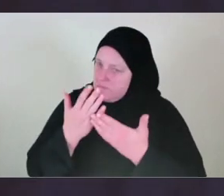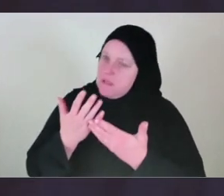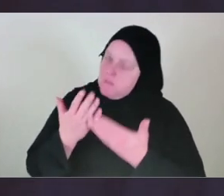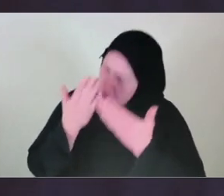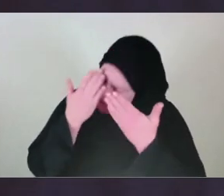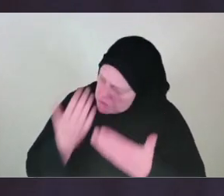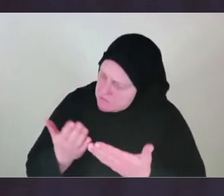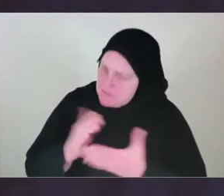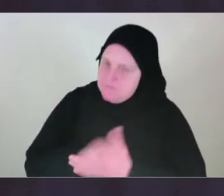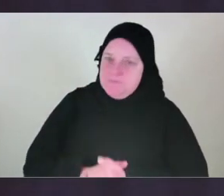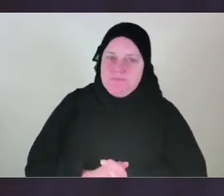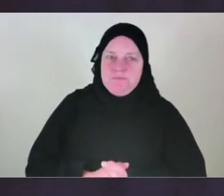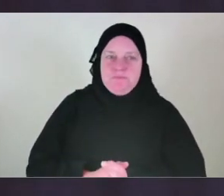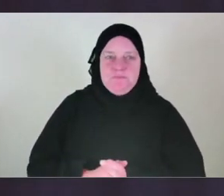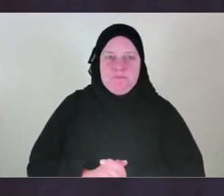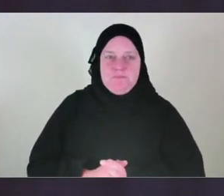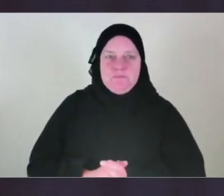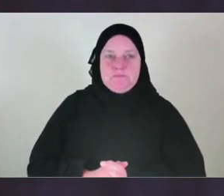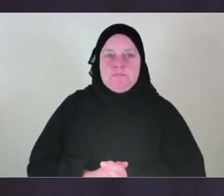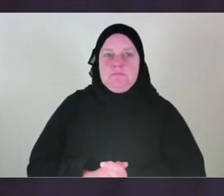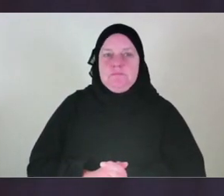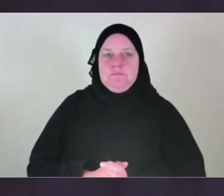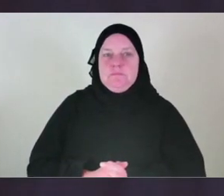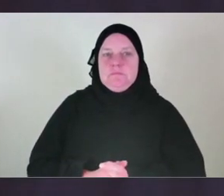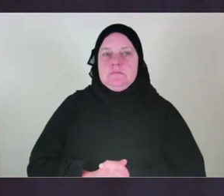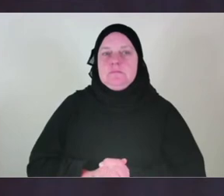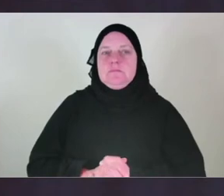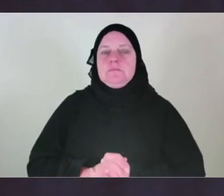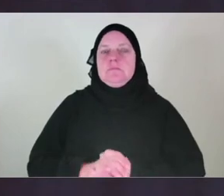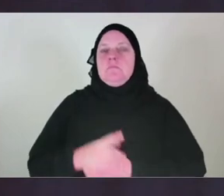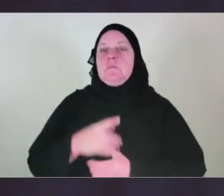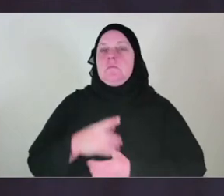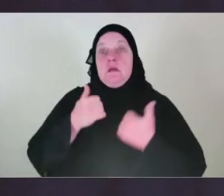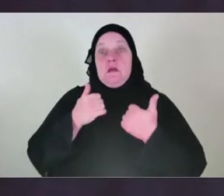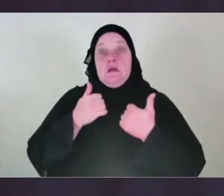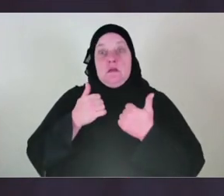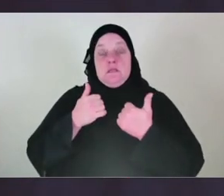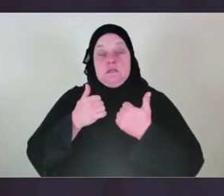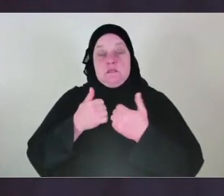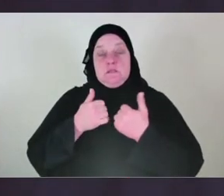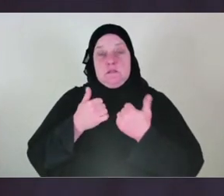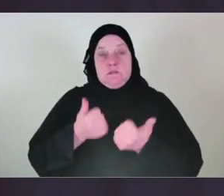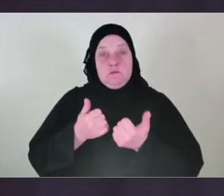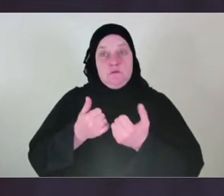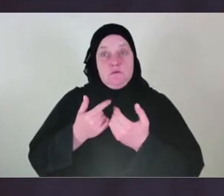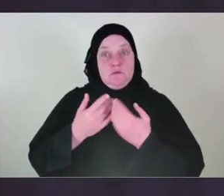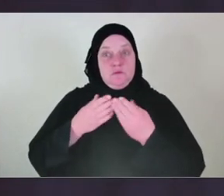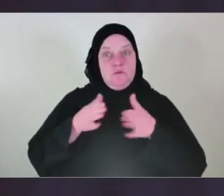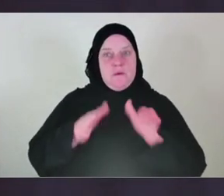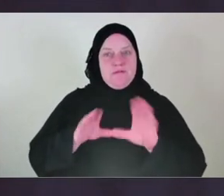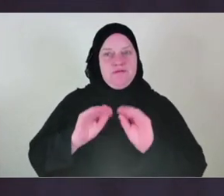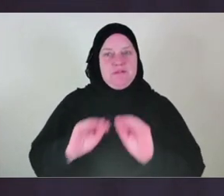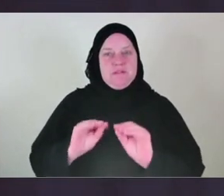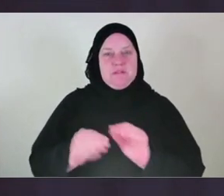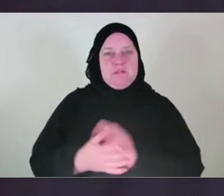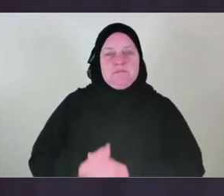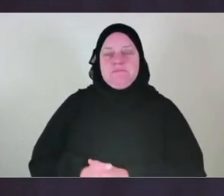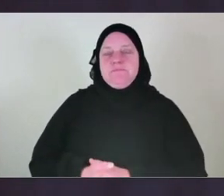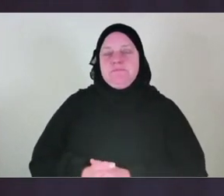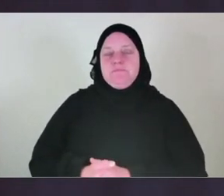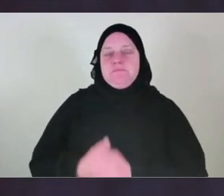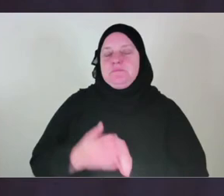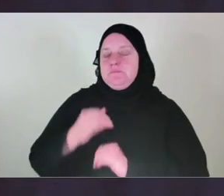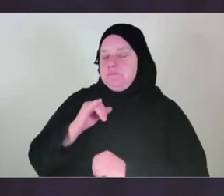It's good for us to understand, this is the way we're supposed to teach. He says, "Walakin yajibu ala sahibi hadha